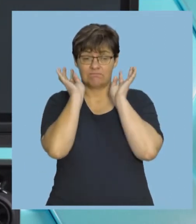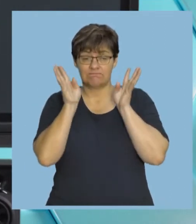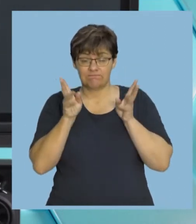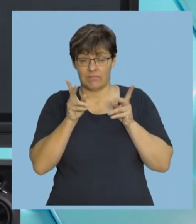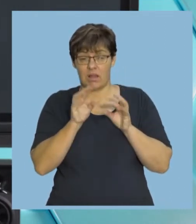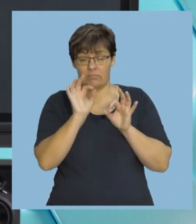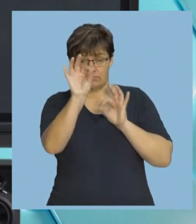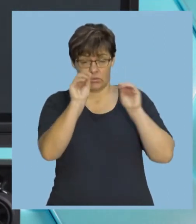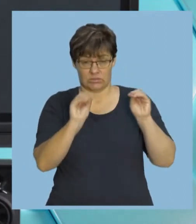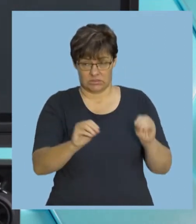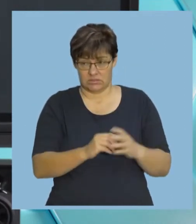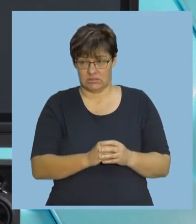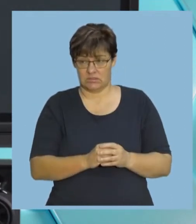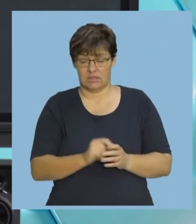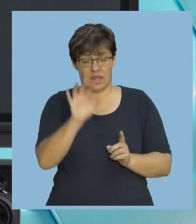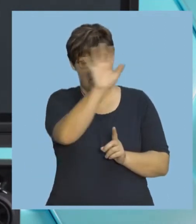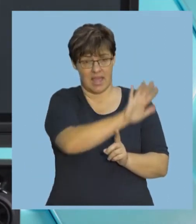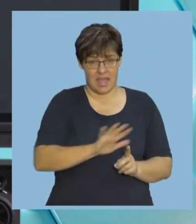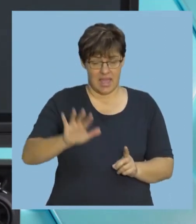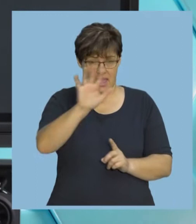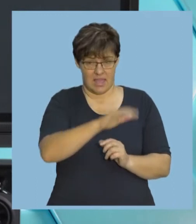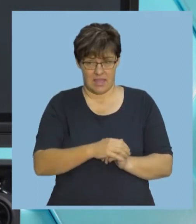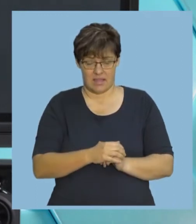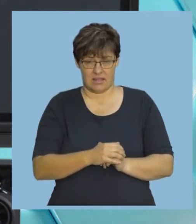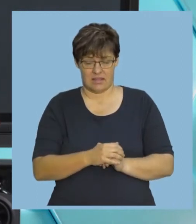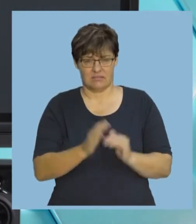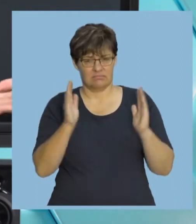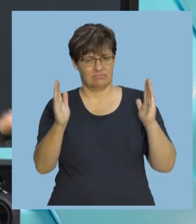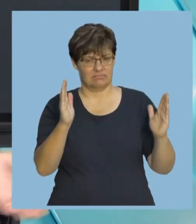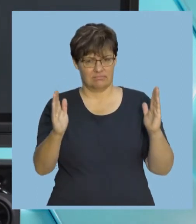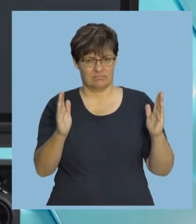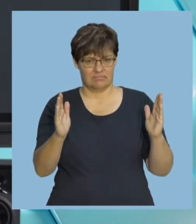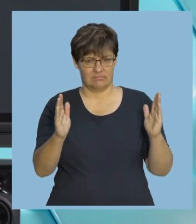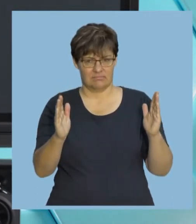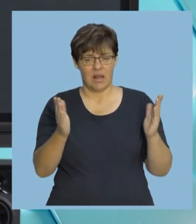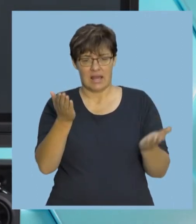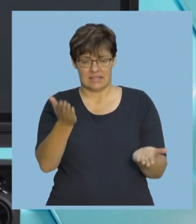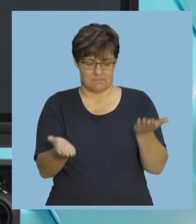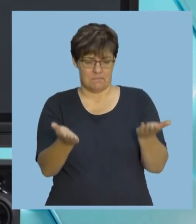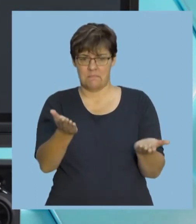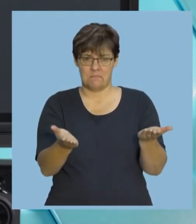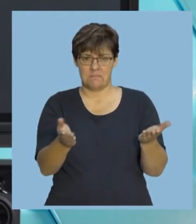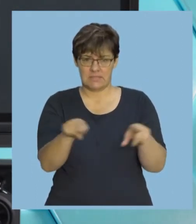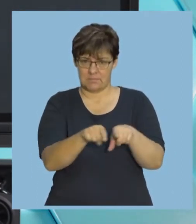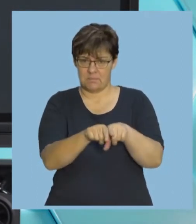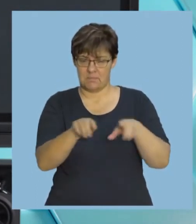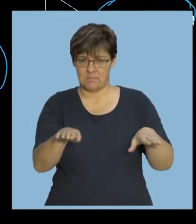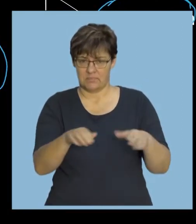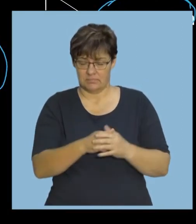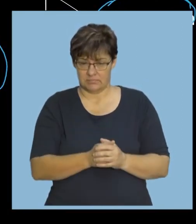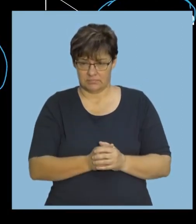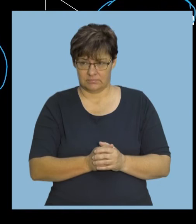area, this part is the same as that part, it's symmetric. Okay. But